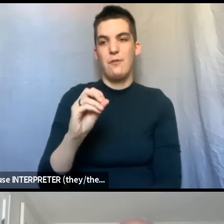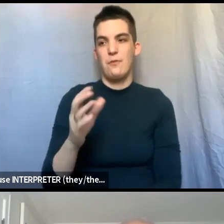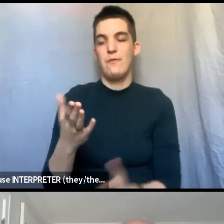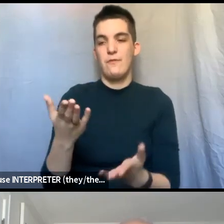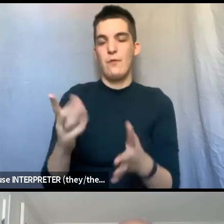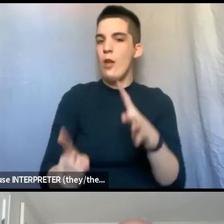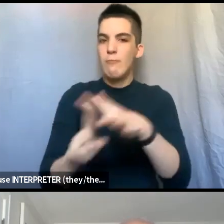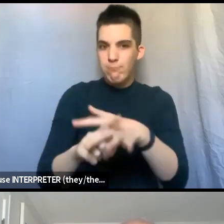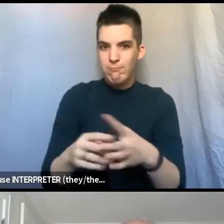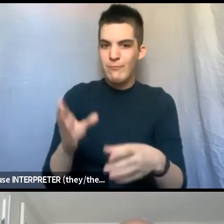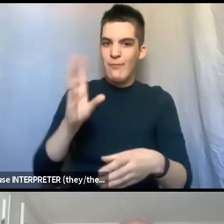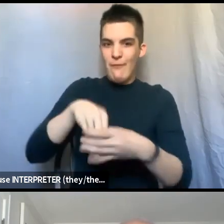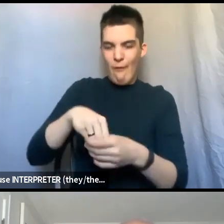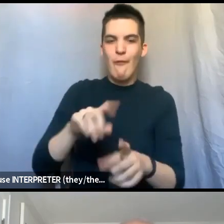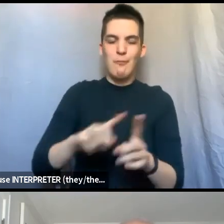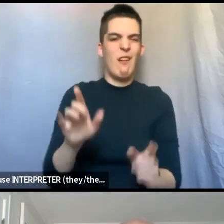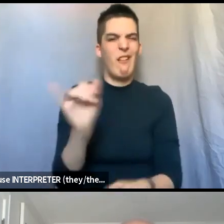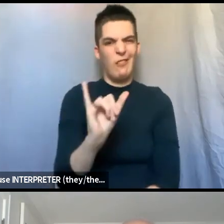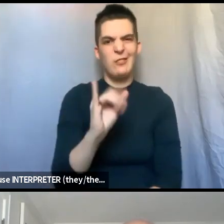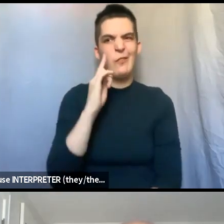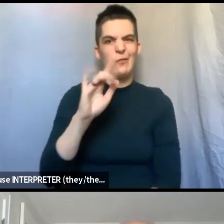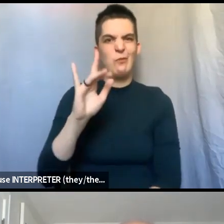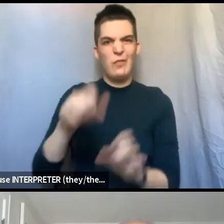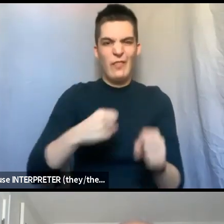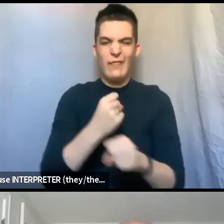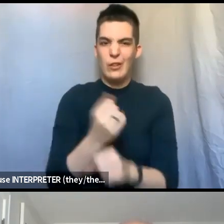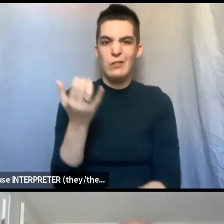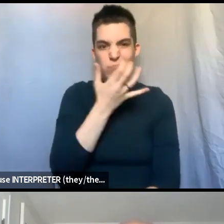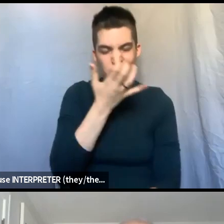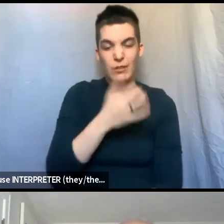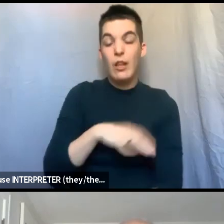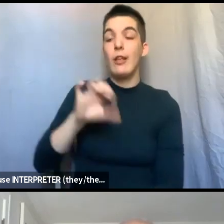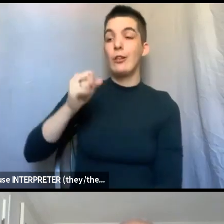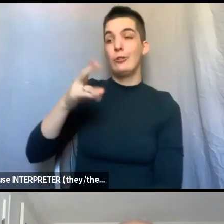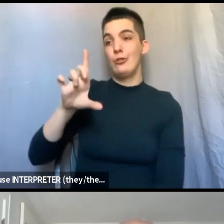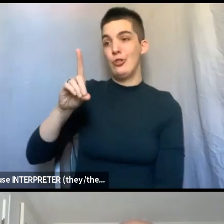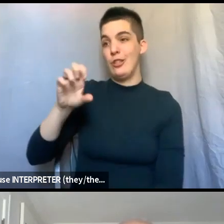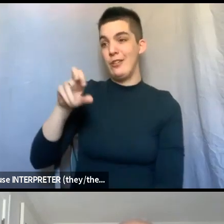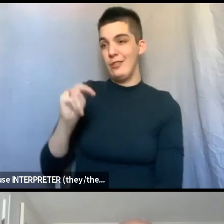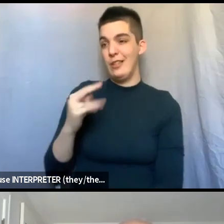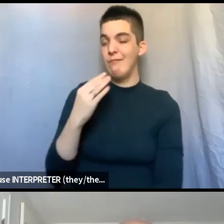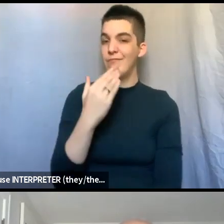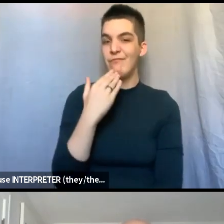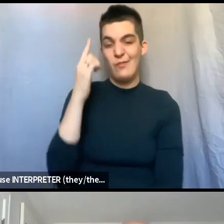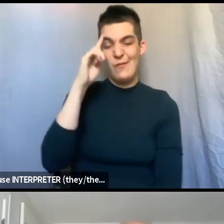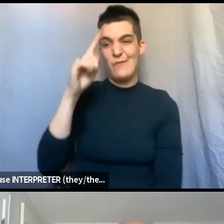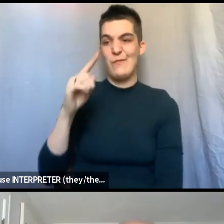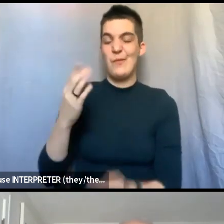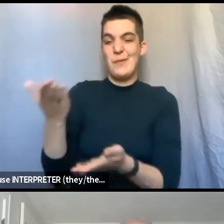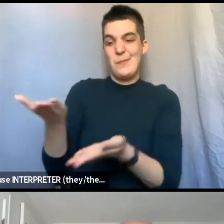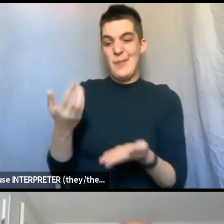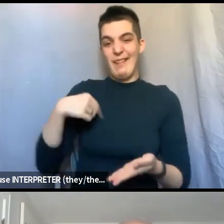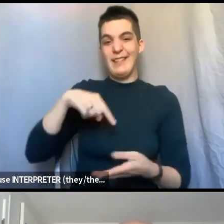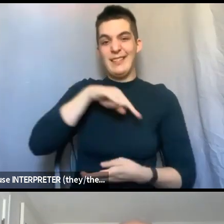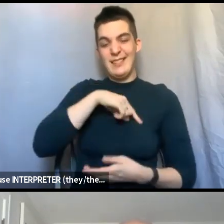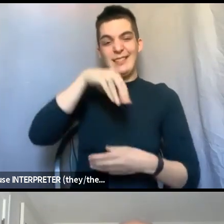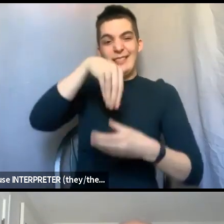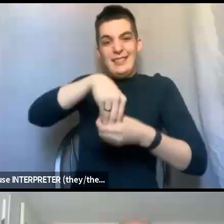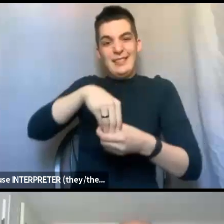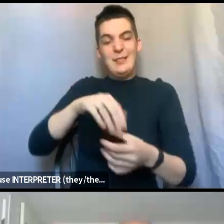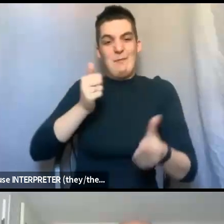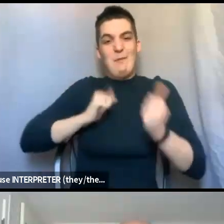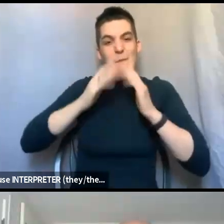25 years with the Directors Lab. Sheldon, of course, initially thanking you for bringing us into the Playhouse and being an ongoing supporter of Directors